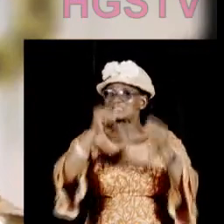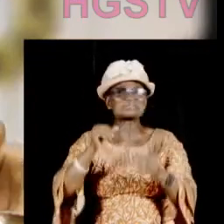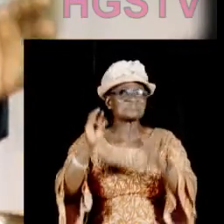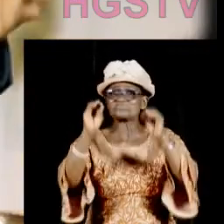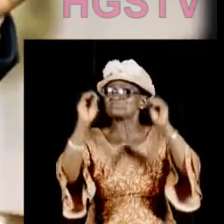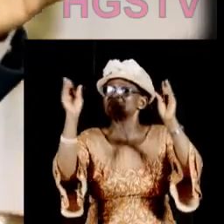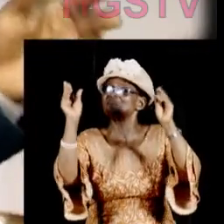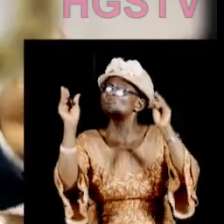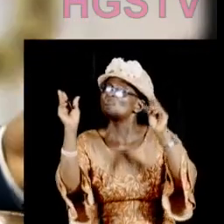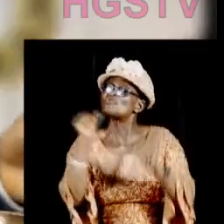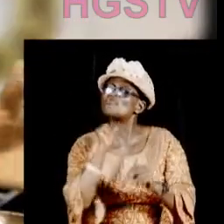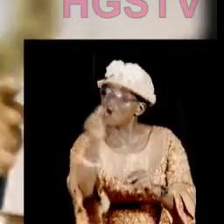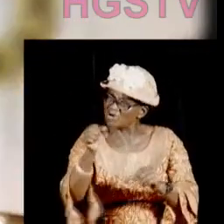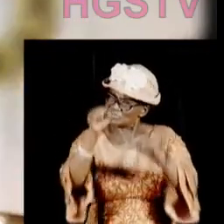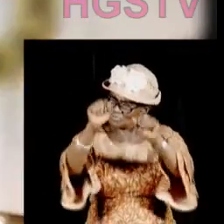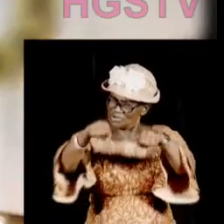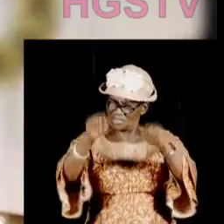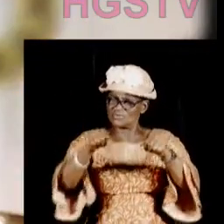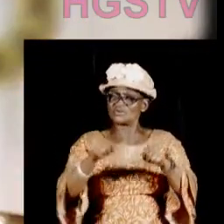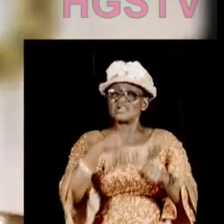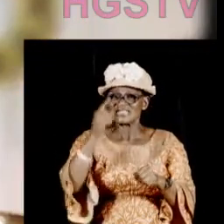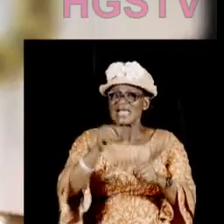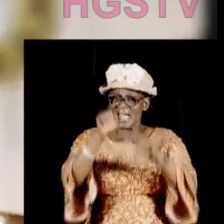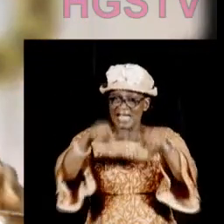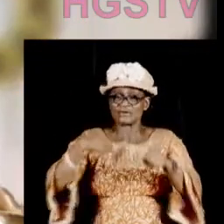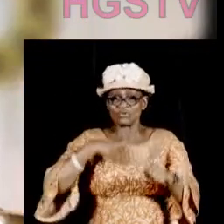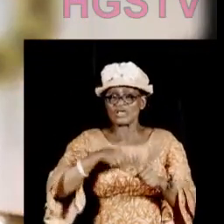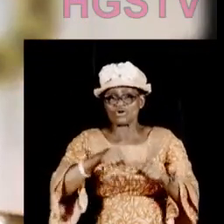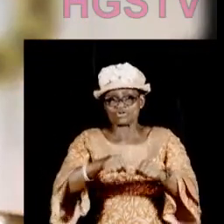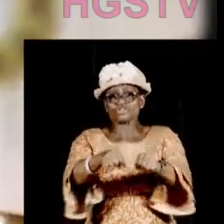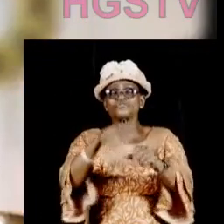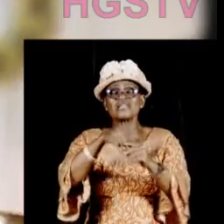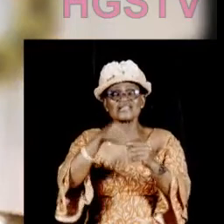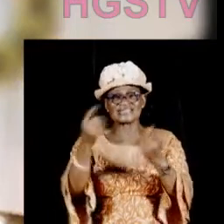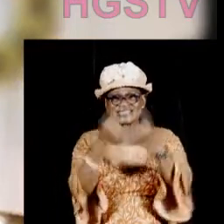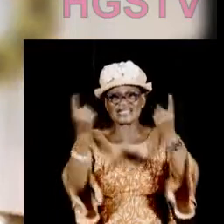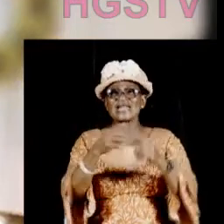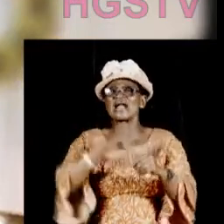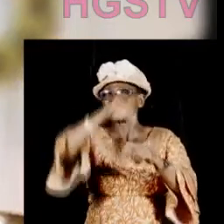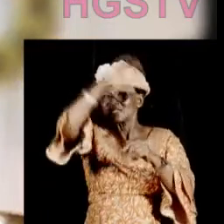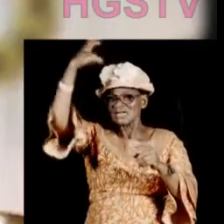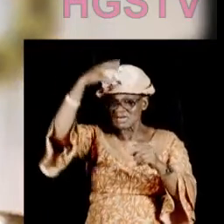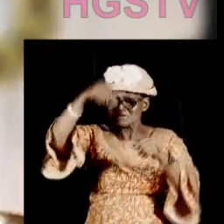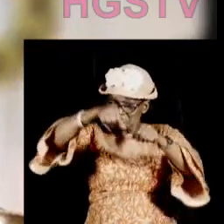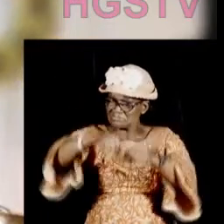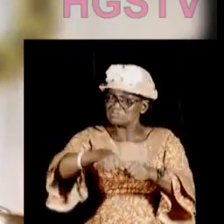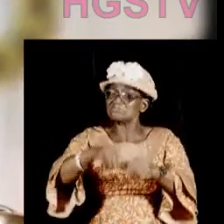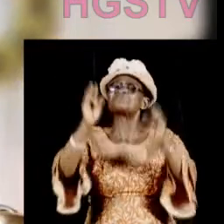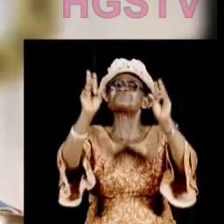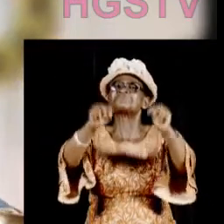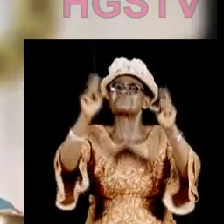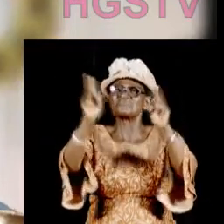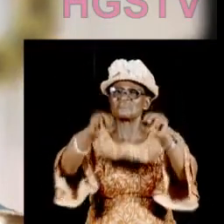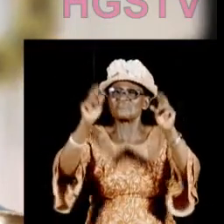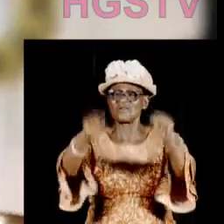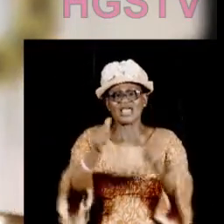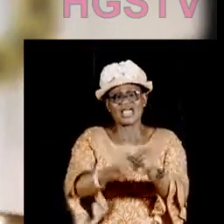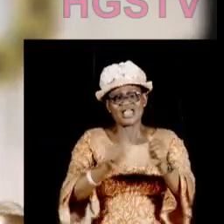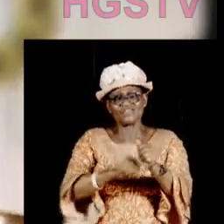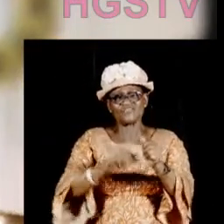said, can we continue in sin and grace abound? He said, God forbid. Every spirit of disobedience, they